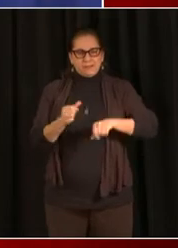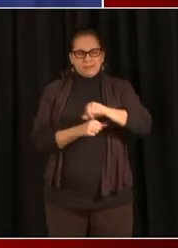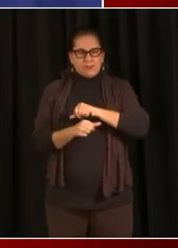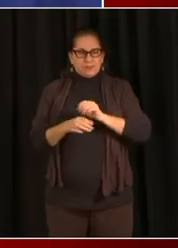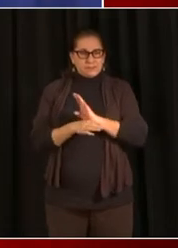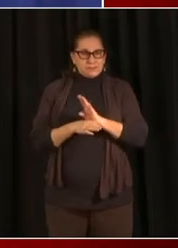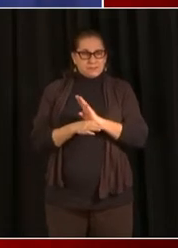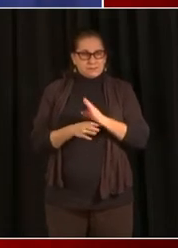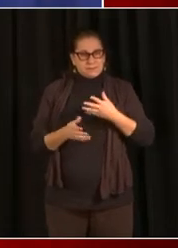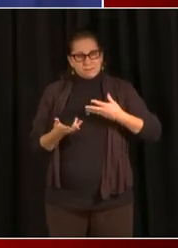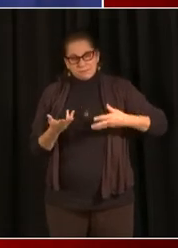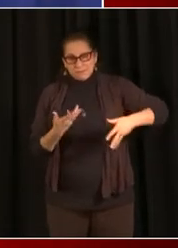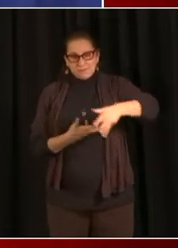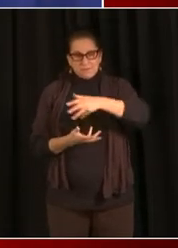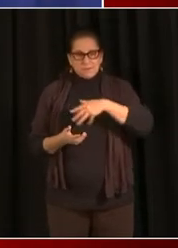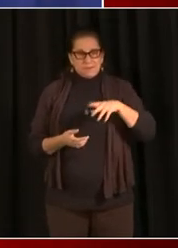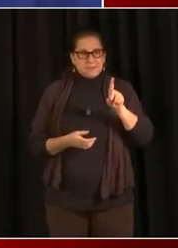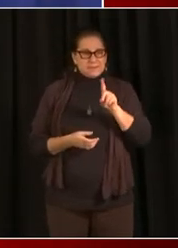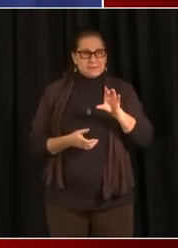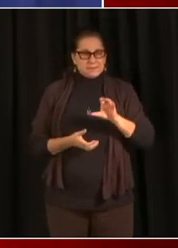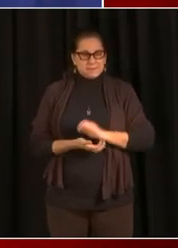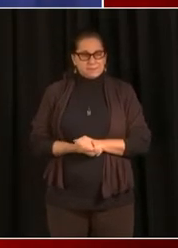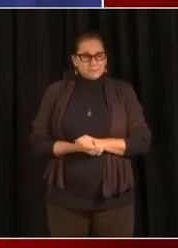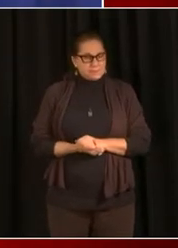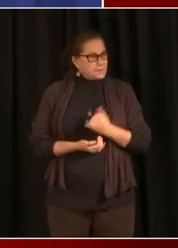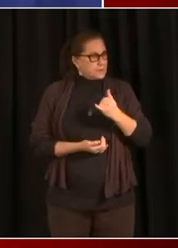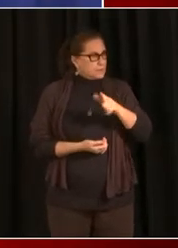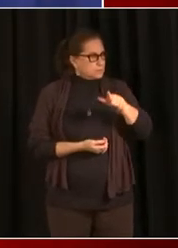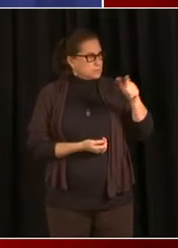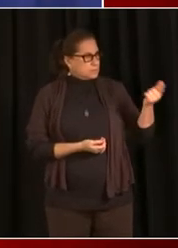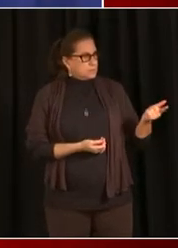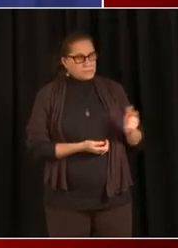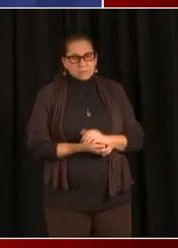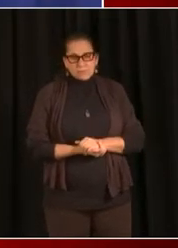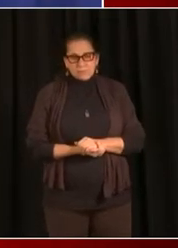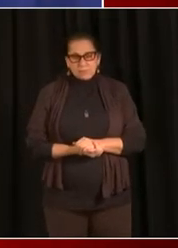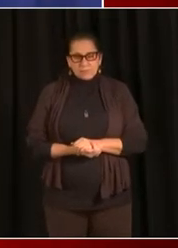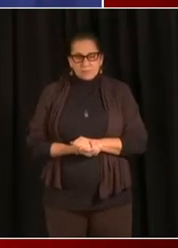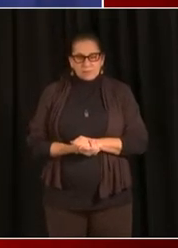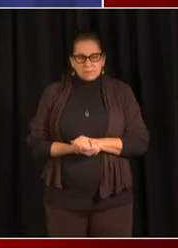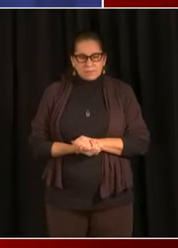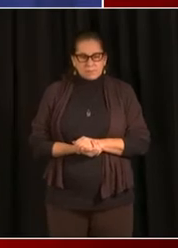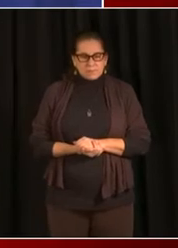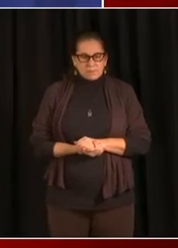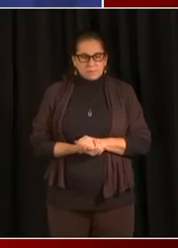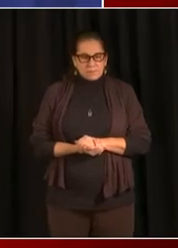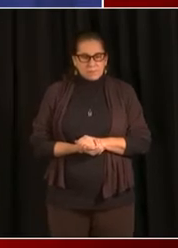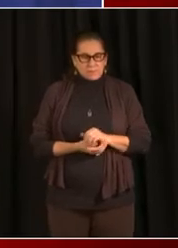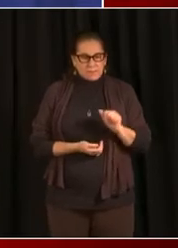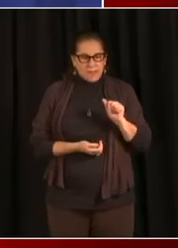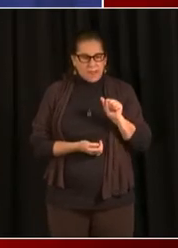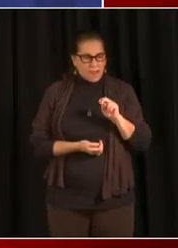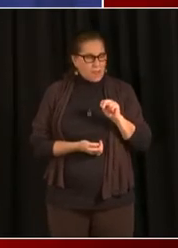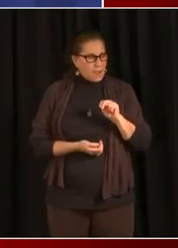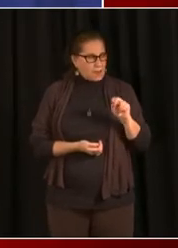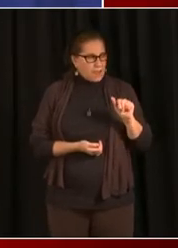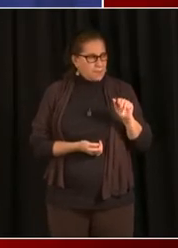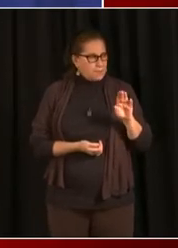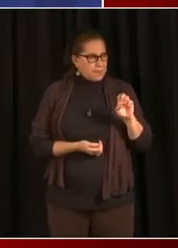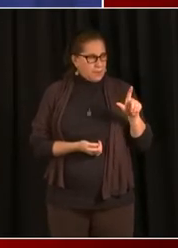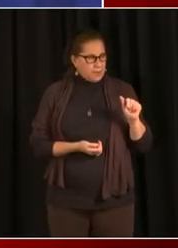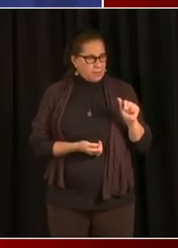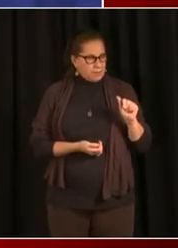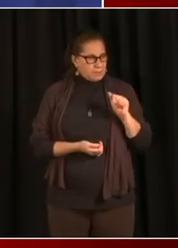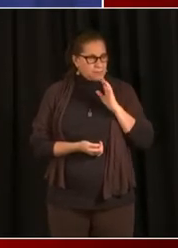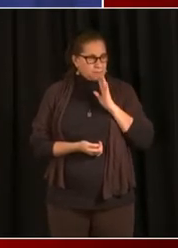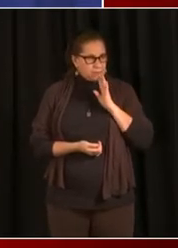Market District. So with us today we have Dario Barte and Anabella Arcay. They are with Arcay Chocolates.